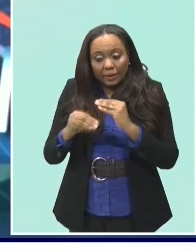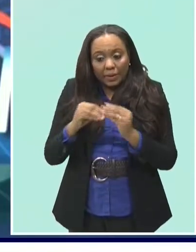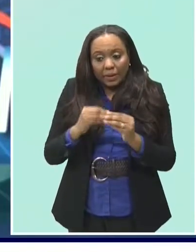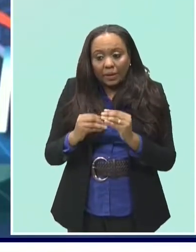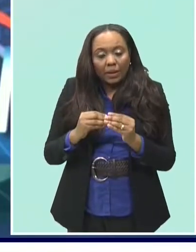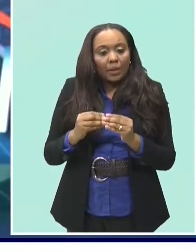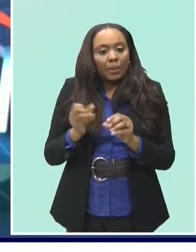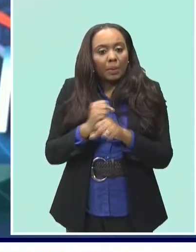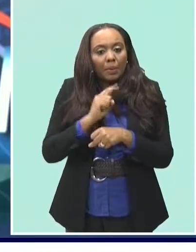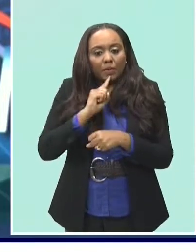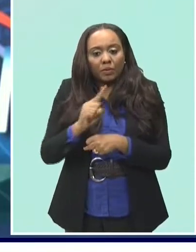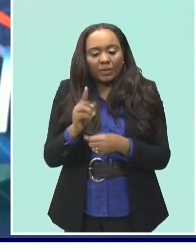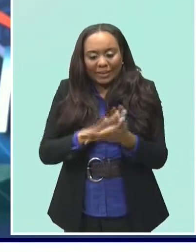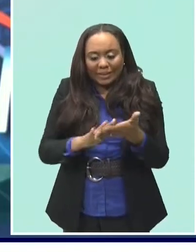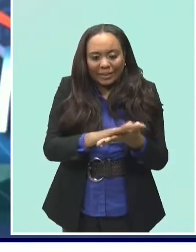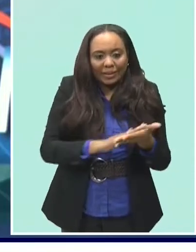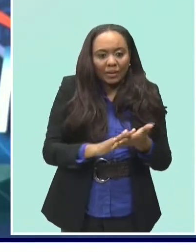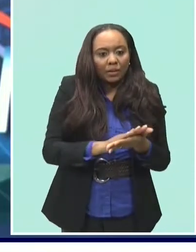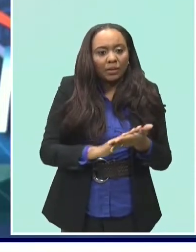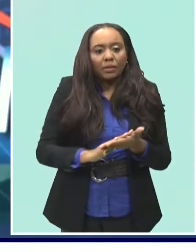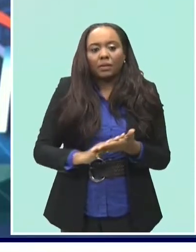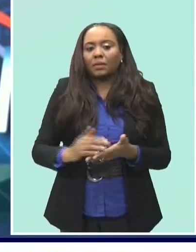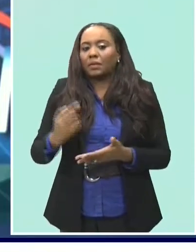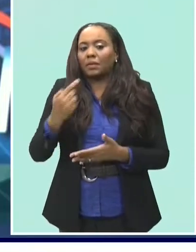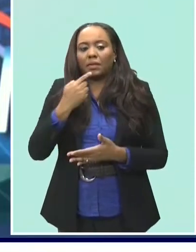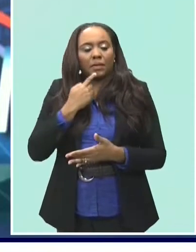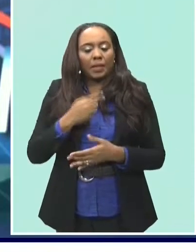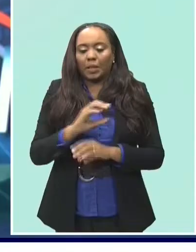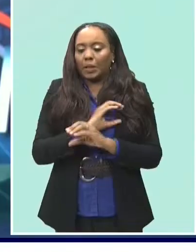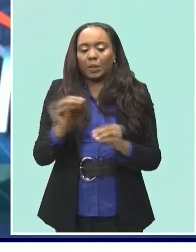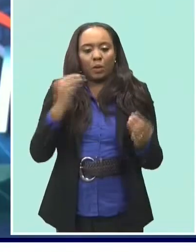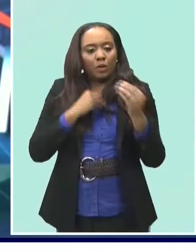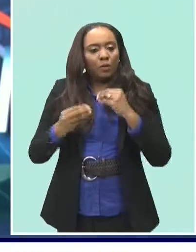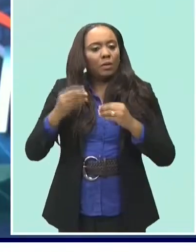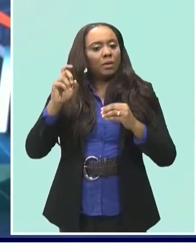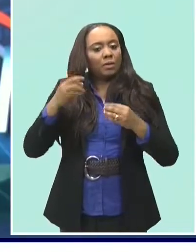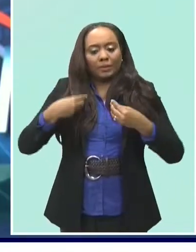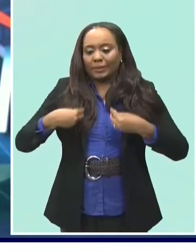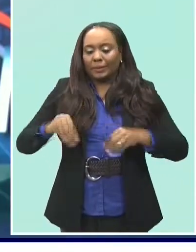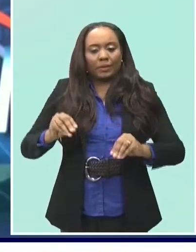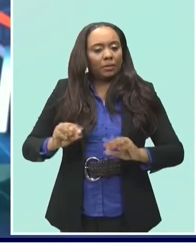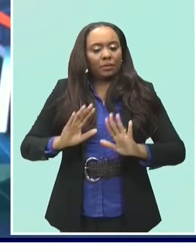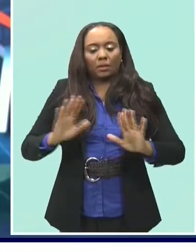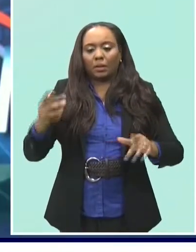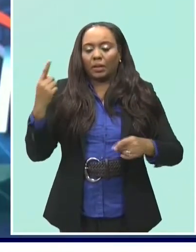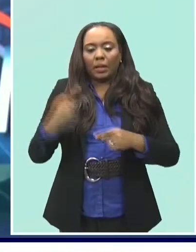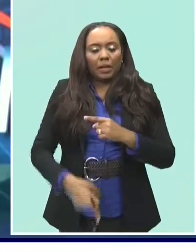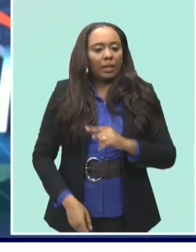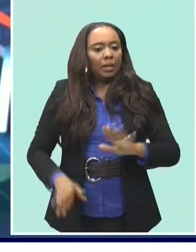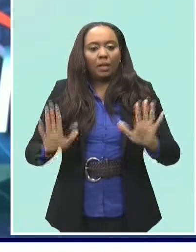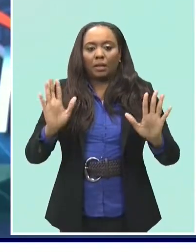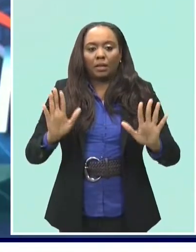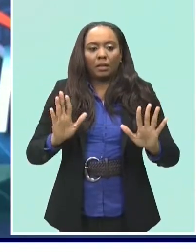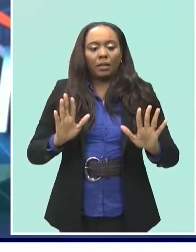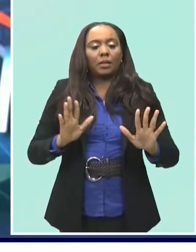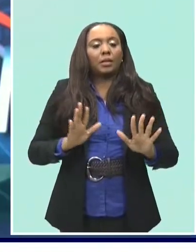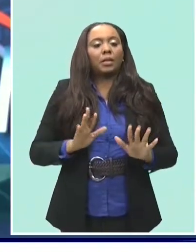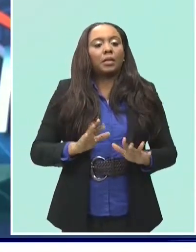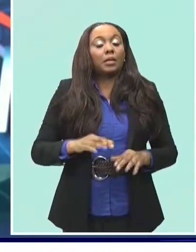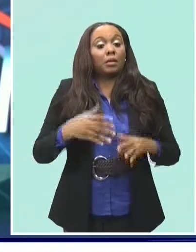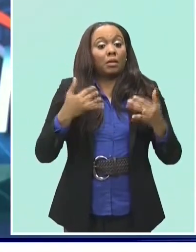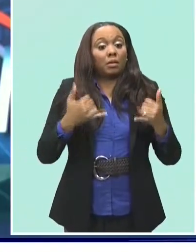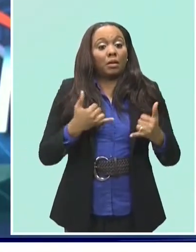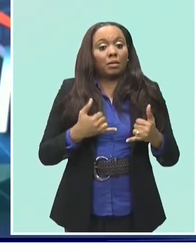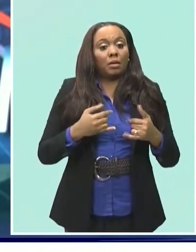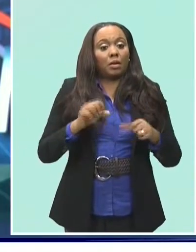action. It was recommended that no food be sold until the work has been completed. The ministry says it's working with management of the mall to limit